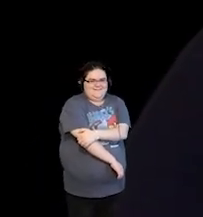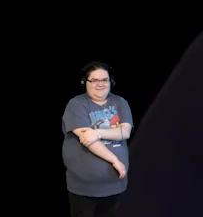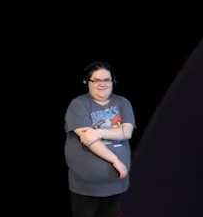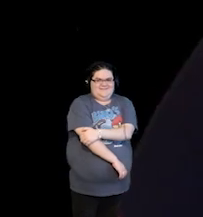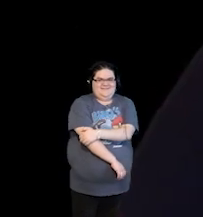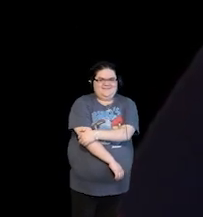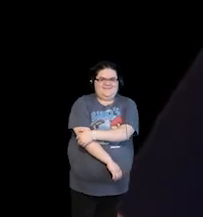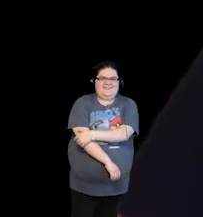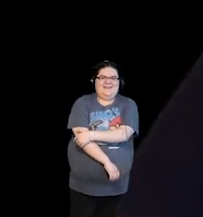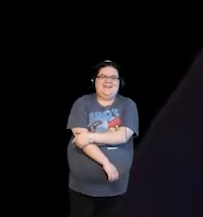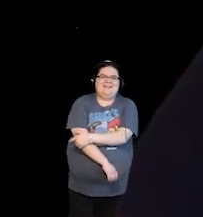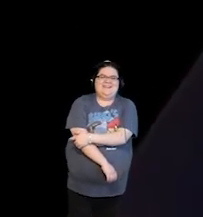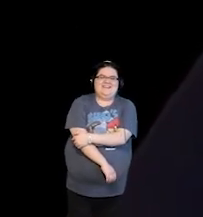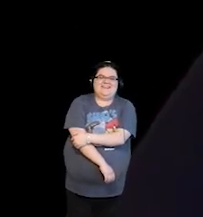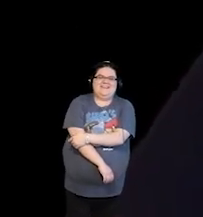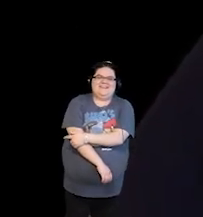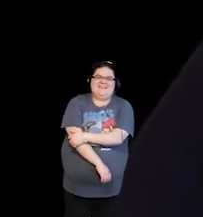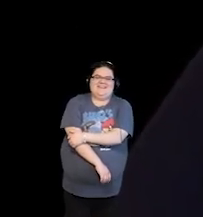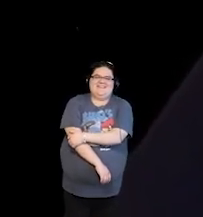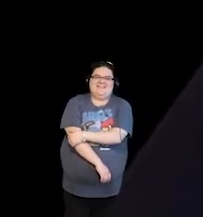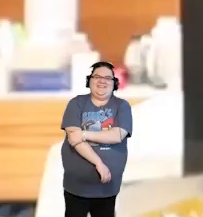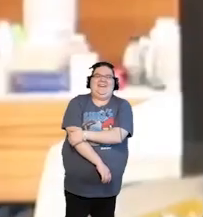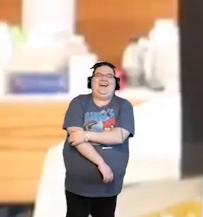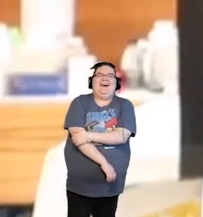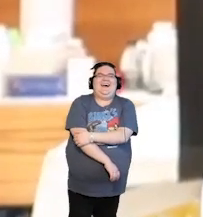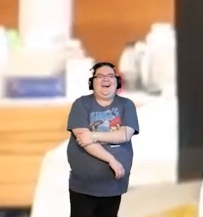him an hour and a half to learn how to do maze. That's fucking cap.